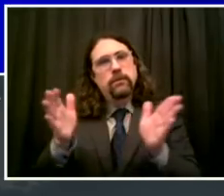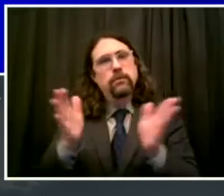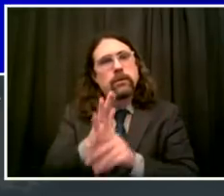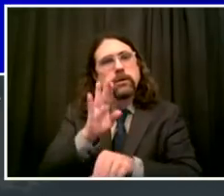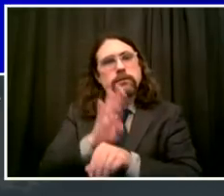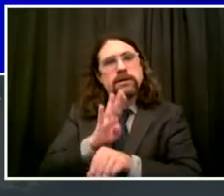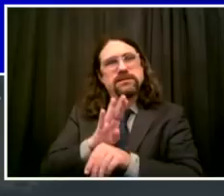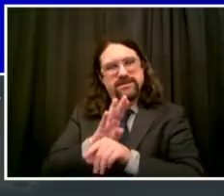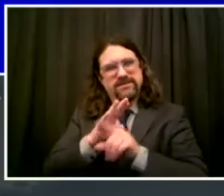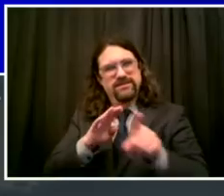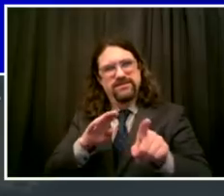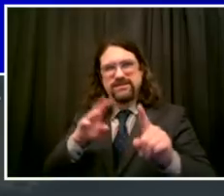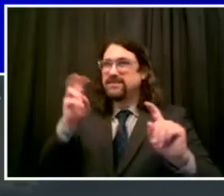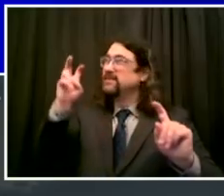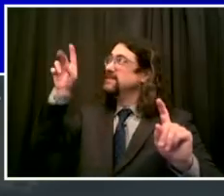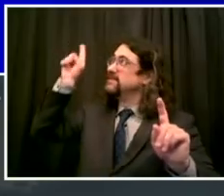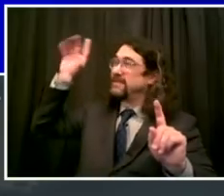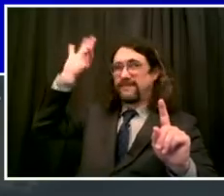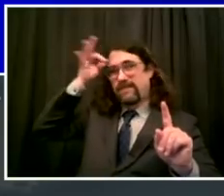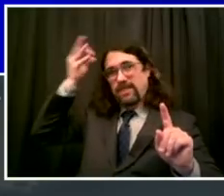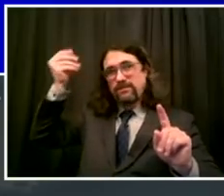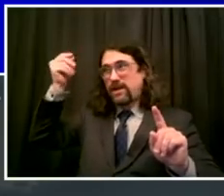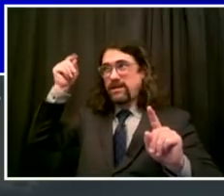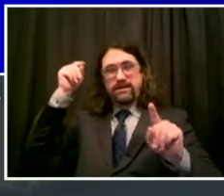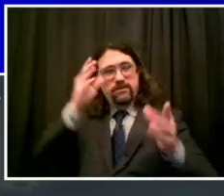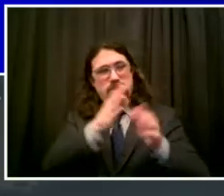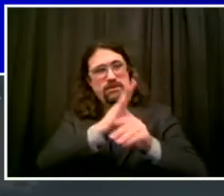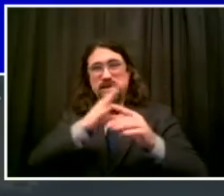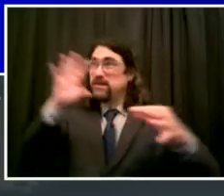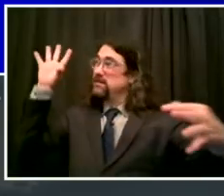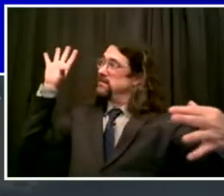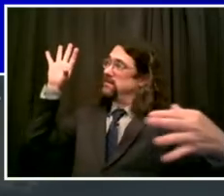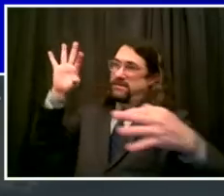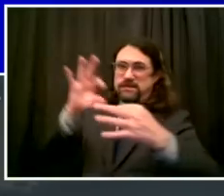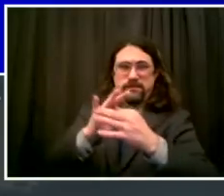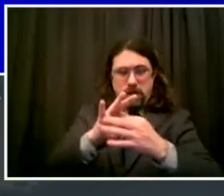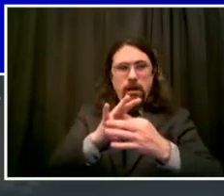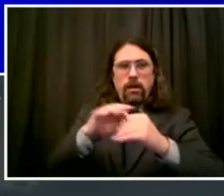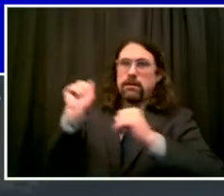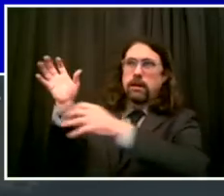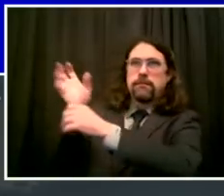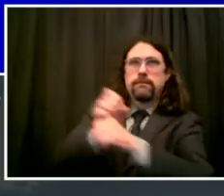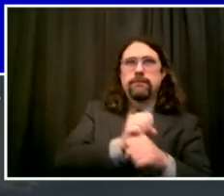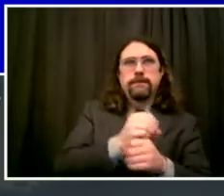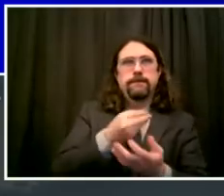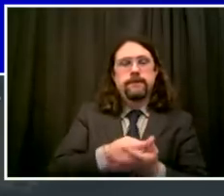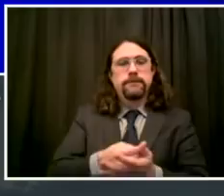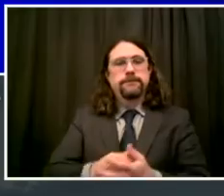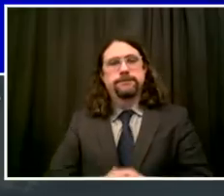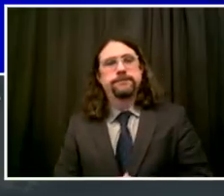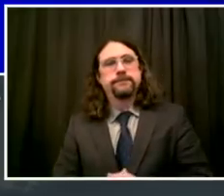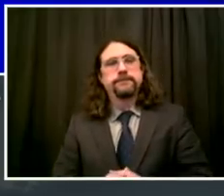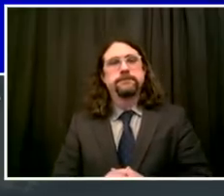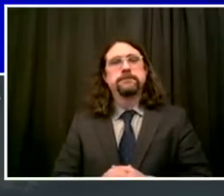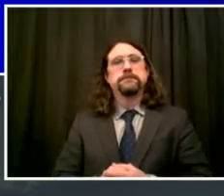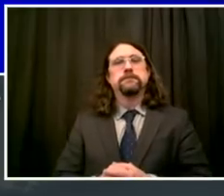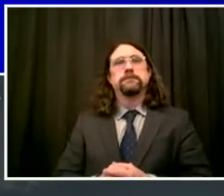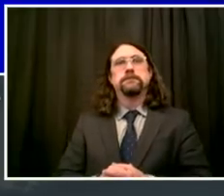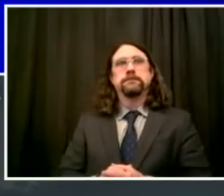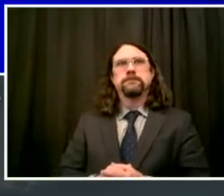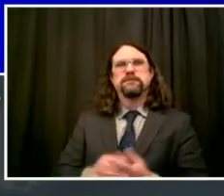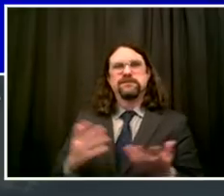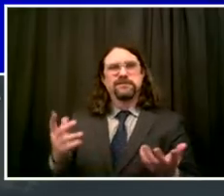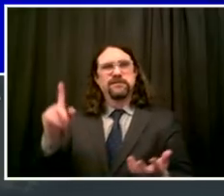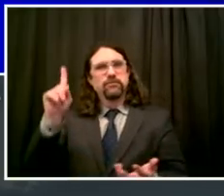Now, the focus will be on the places hardest hit by the coronavirus in this city.